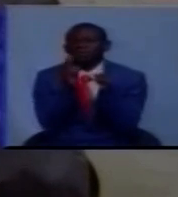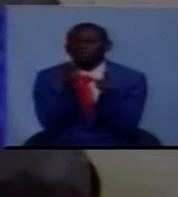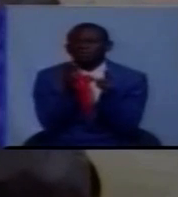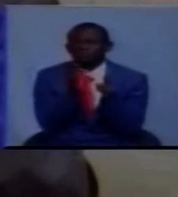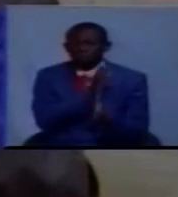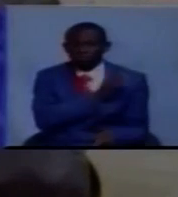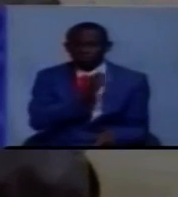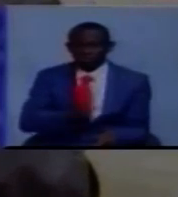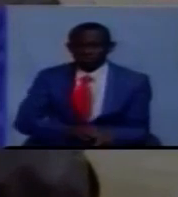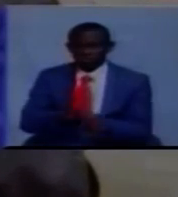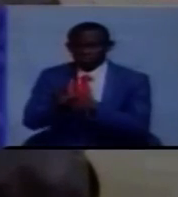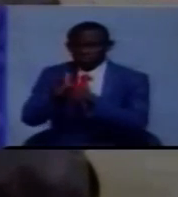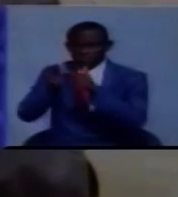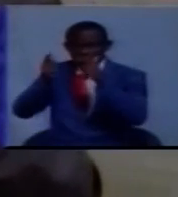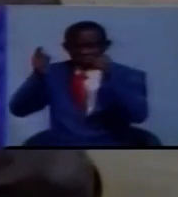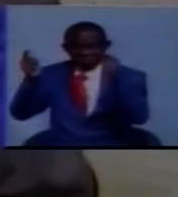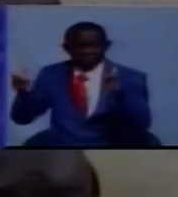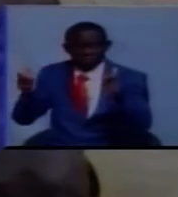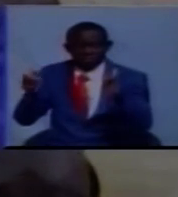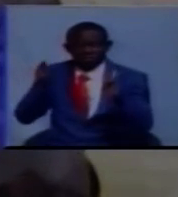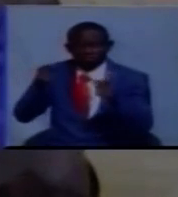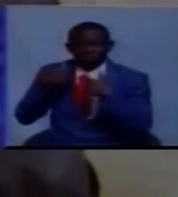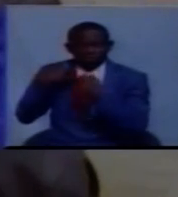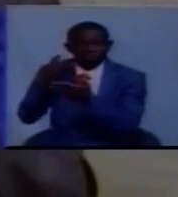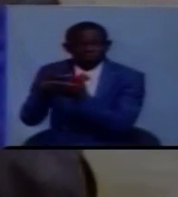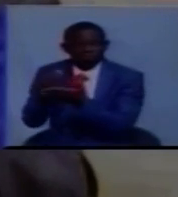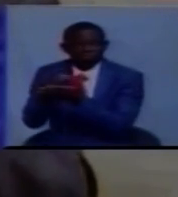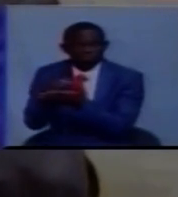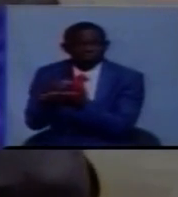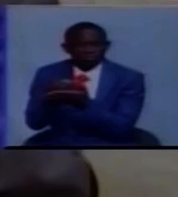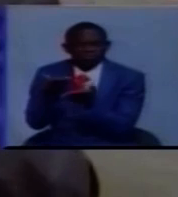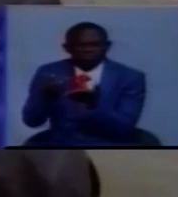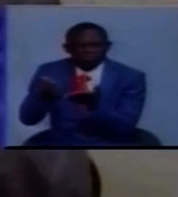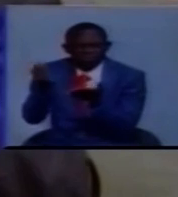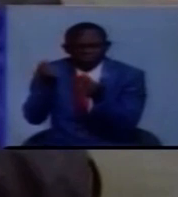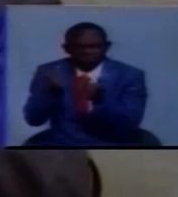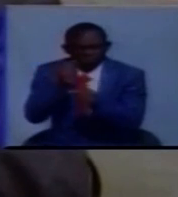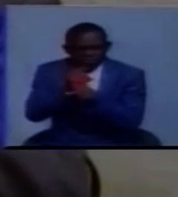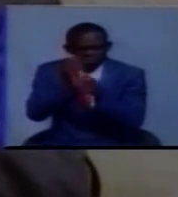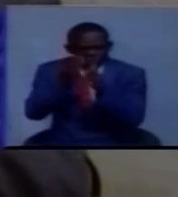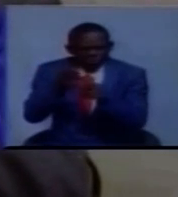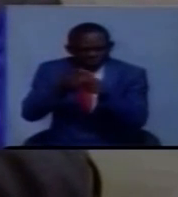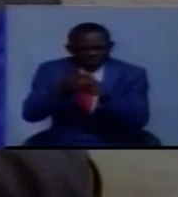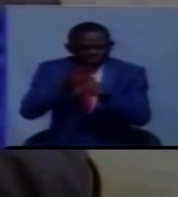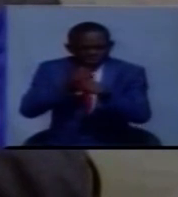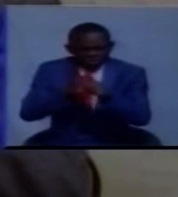that they can afford to be paying penalties and find it cheaper to continue with the casualization, you can be imprisoned.